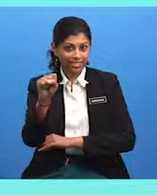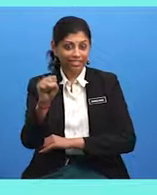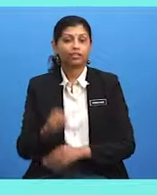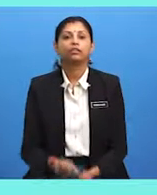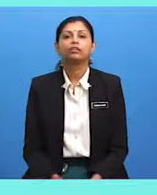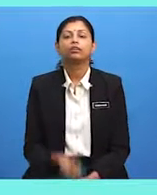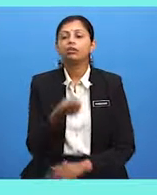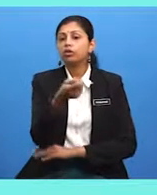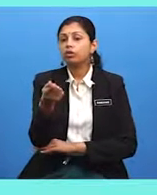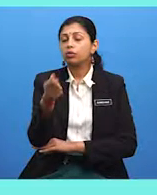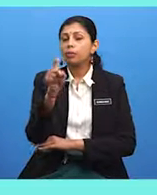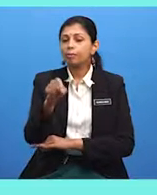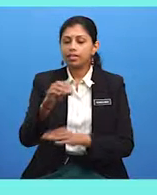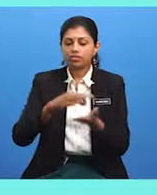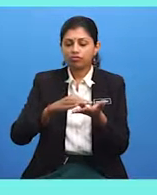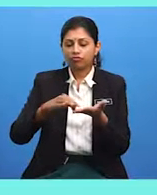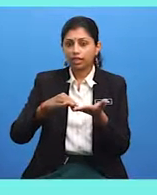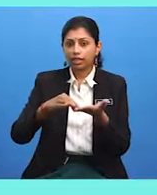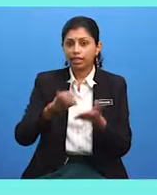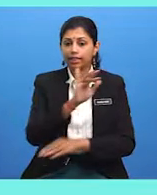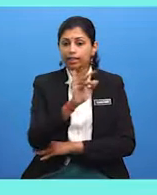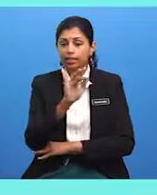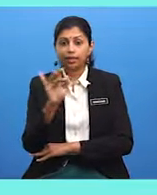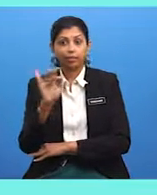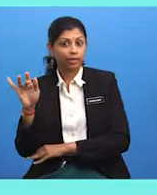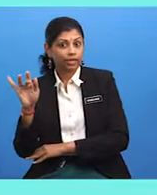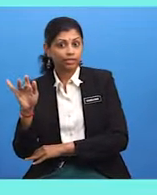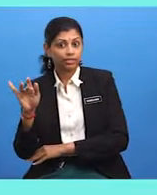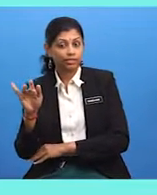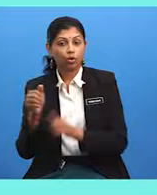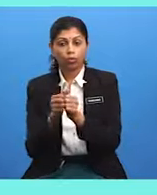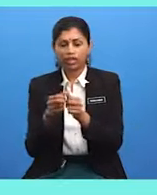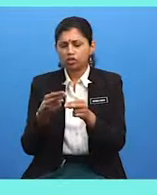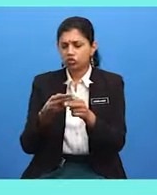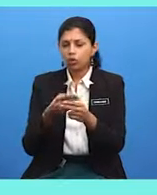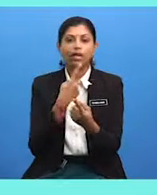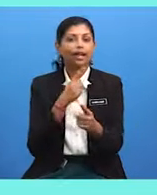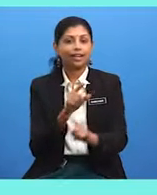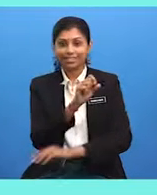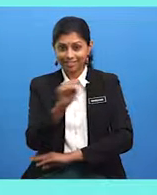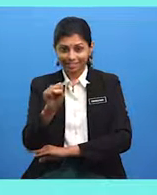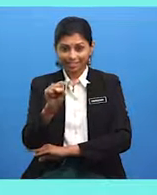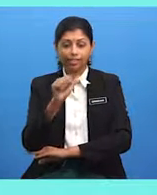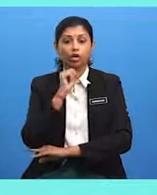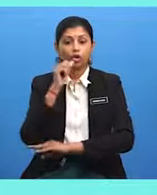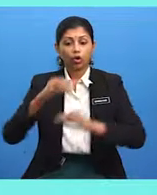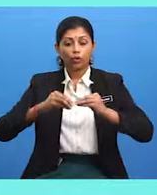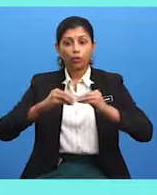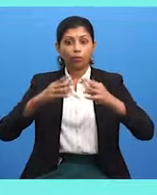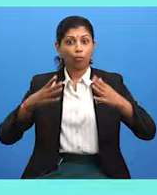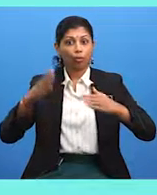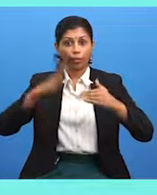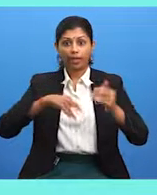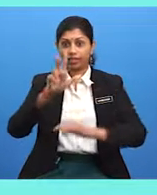you to fill in the blanks with short answers of not more than 3